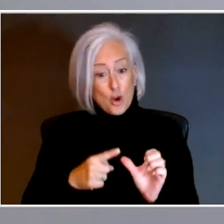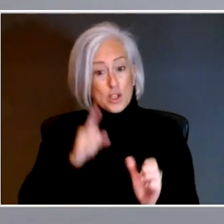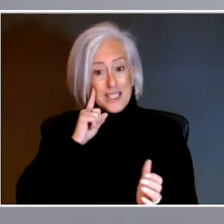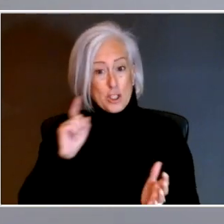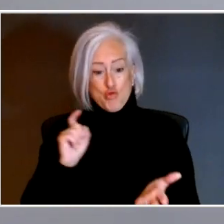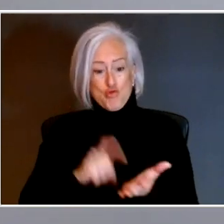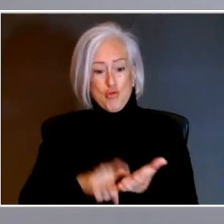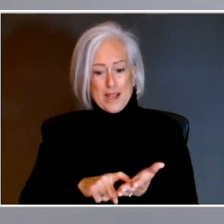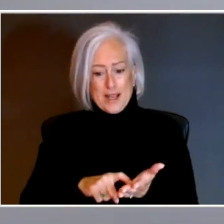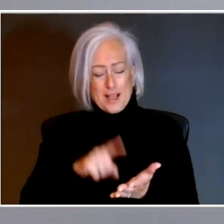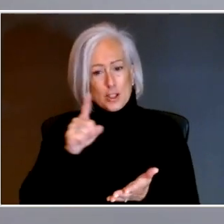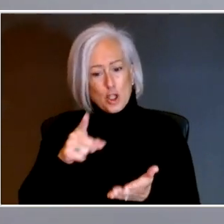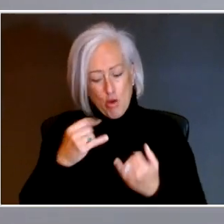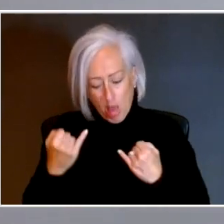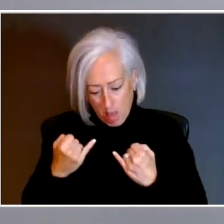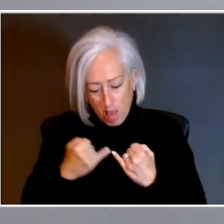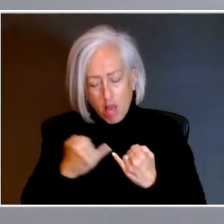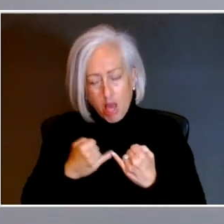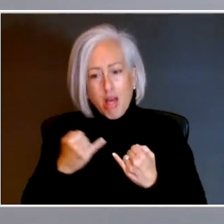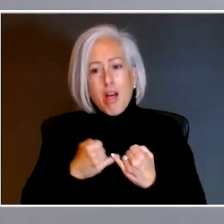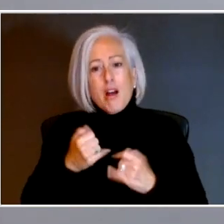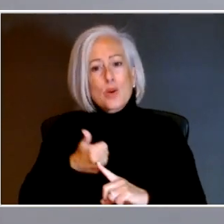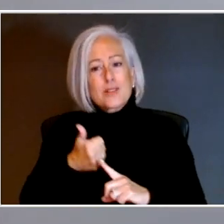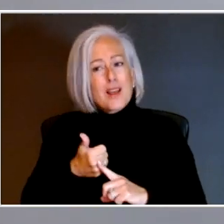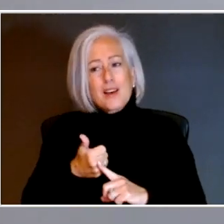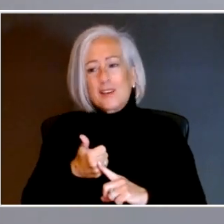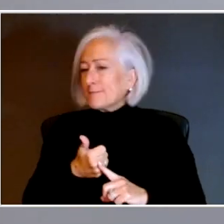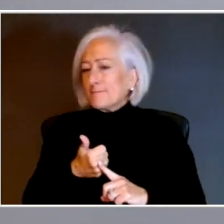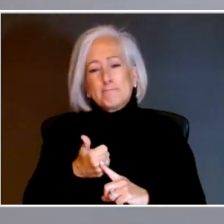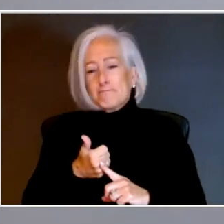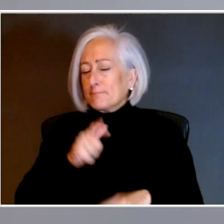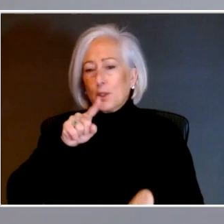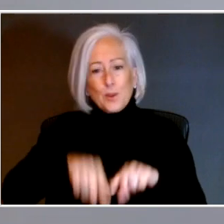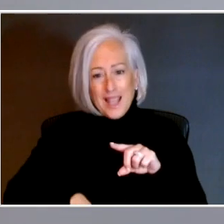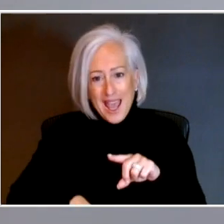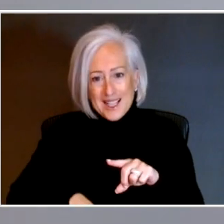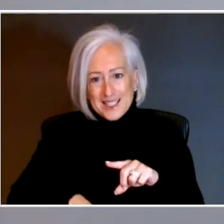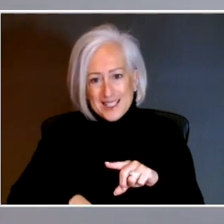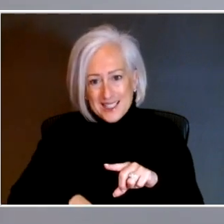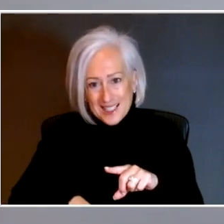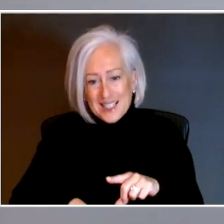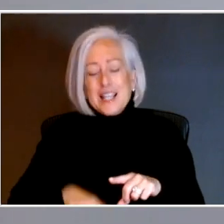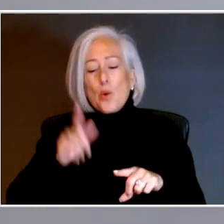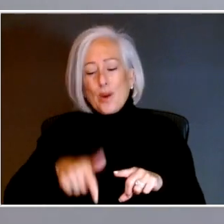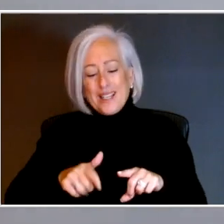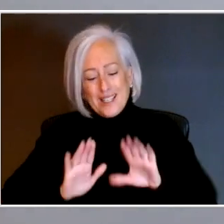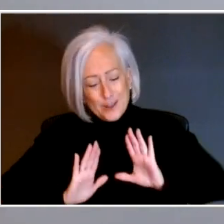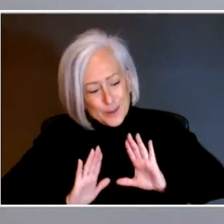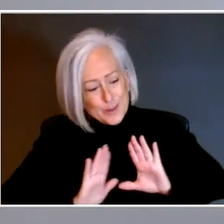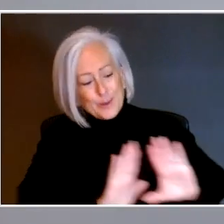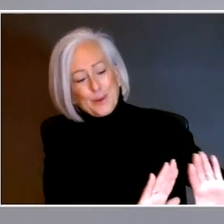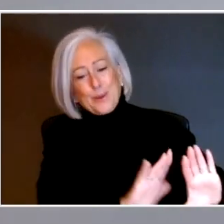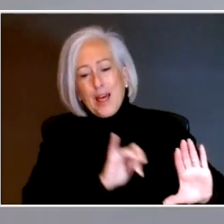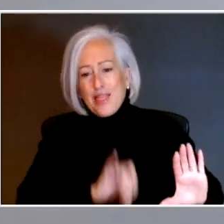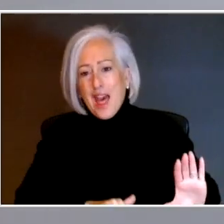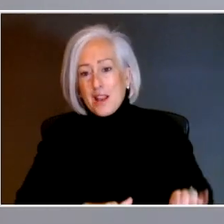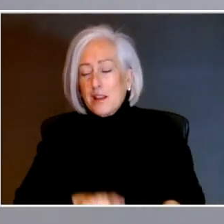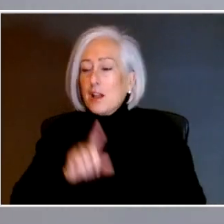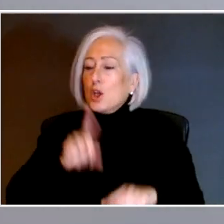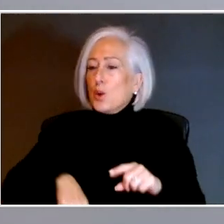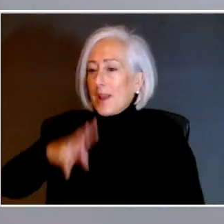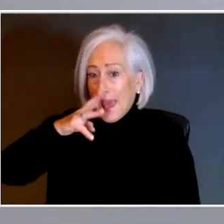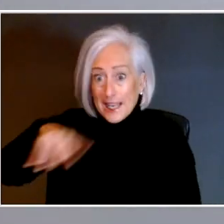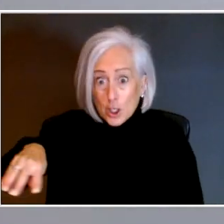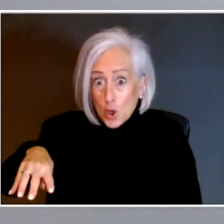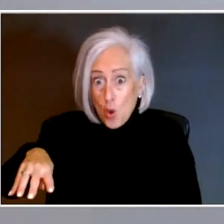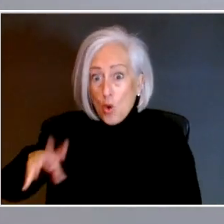ourselves like that. This is part of our internal dialogue. And then we sort of push that to a distance. We don't ignore it, right? But we push it away, and I